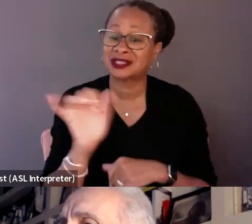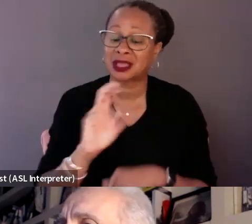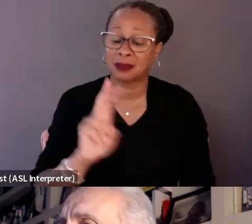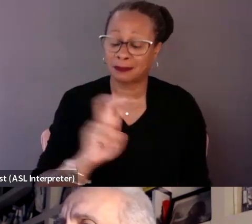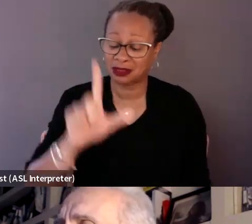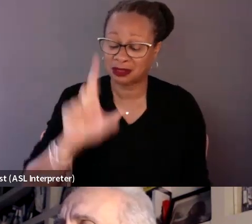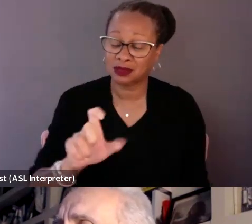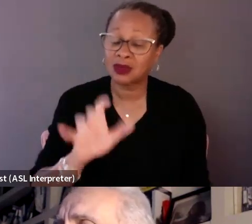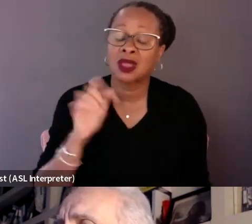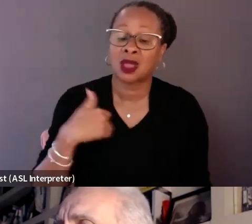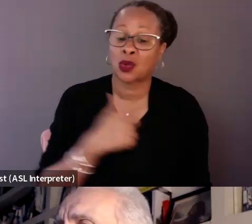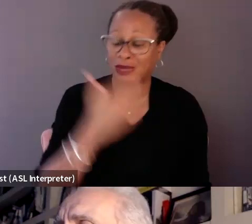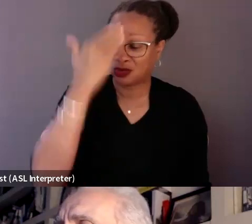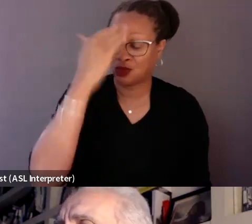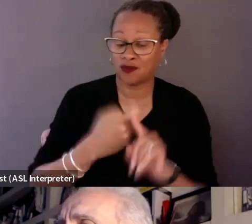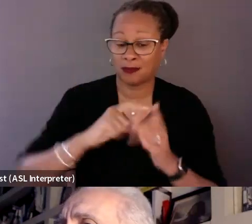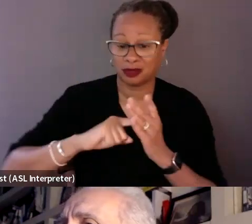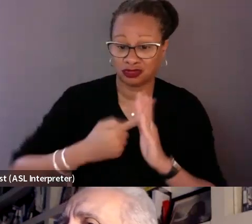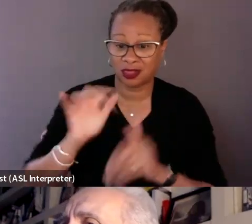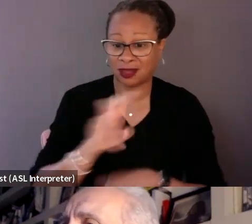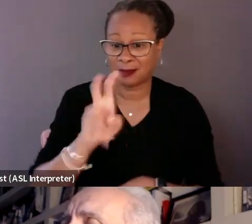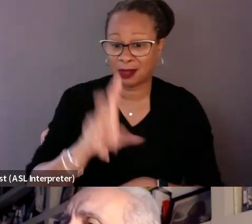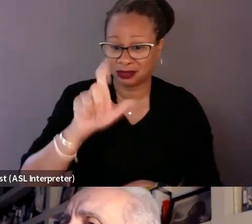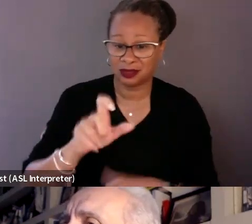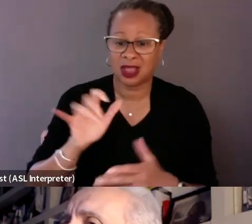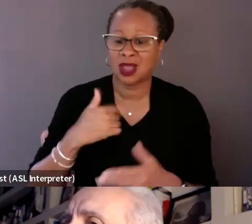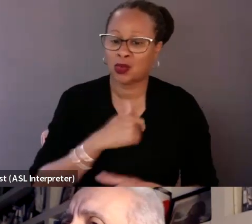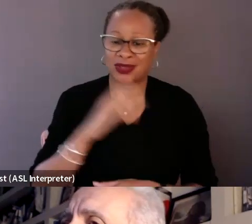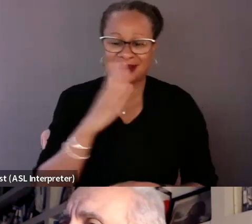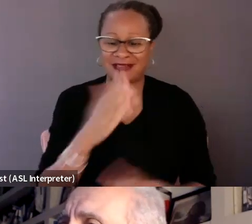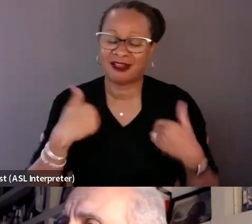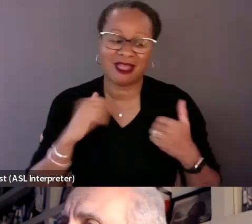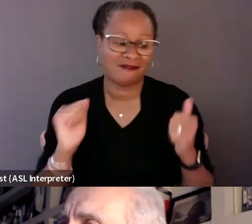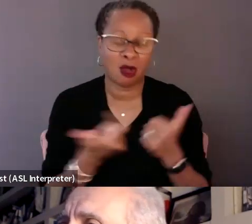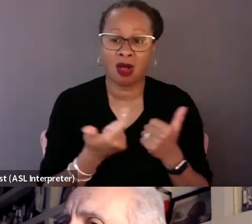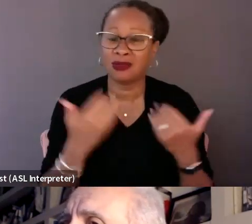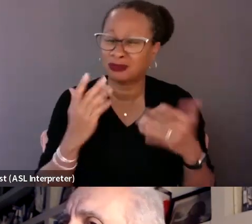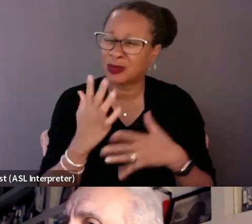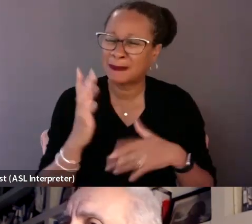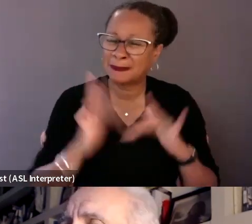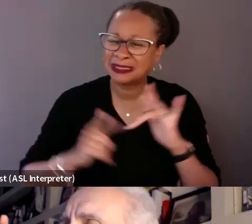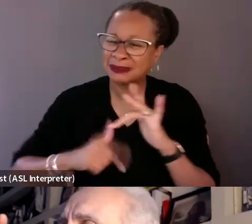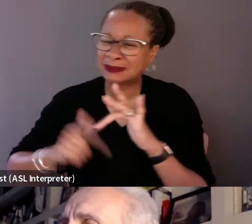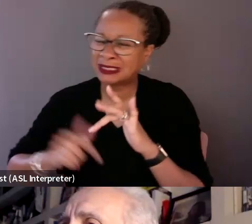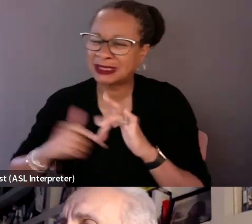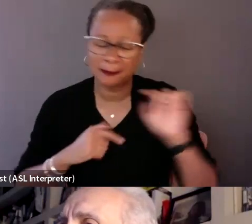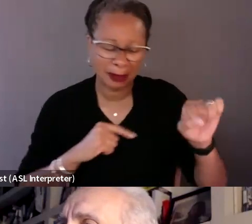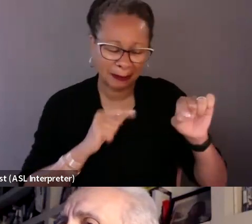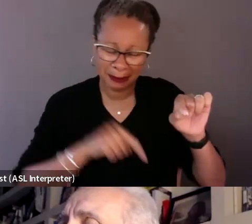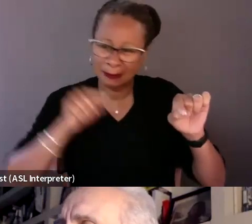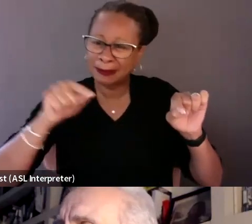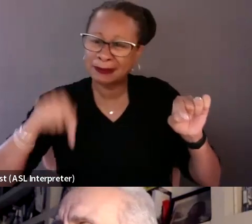that we knew from the start that we will never have all the pieces. It will be